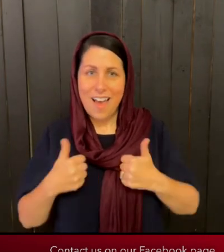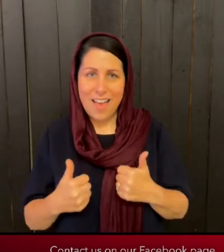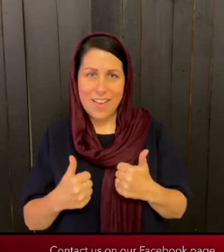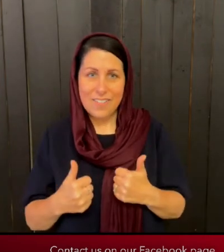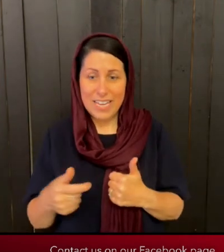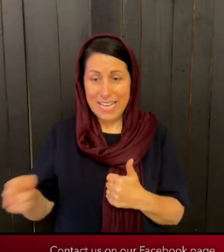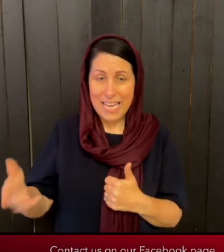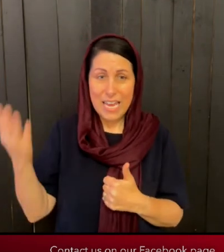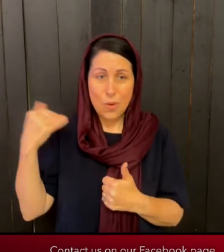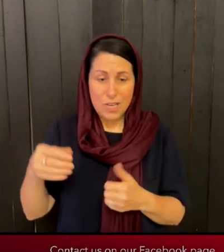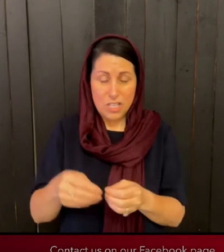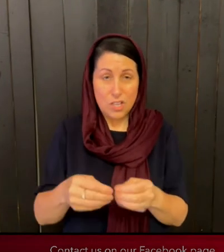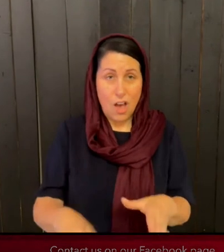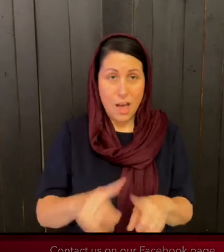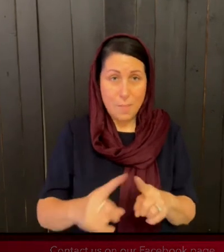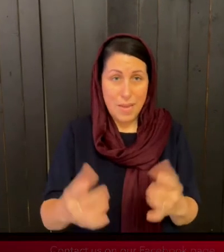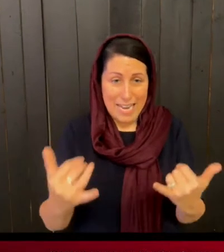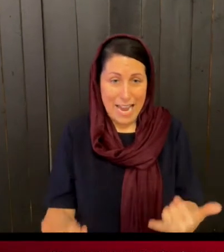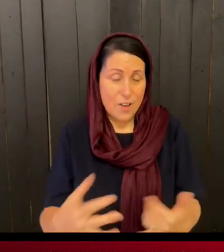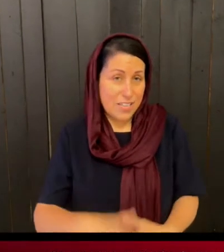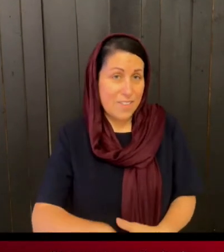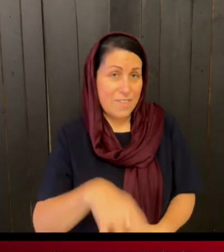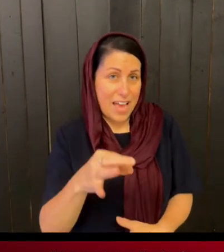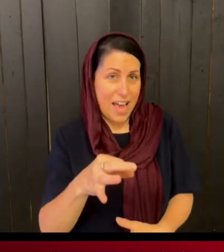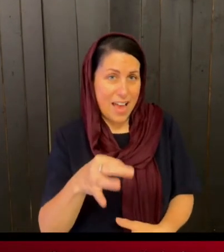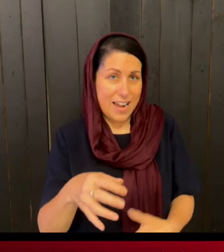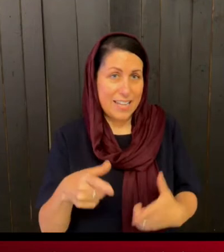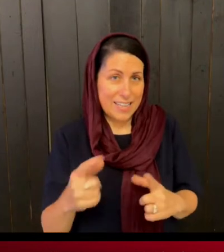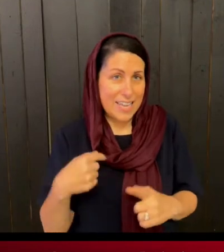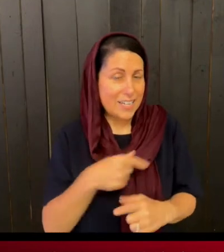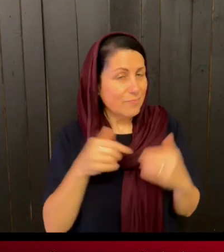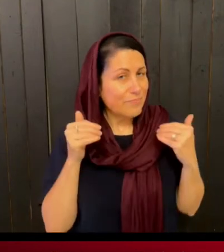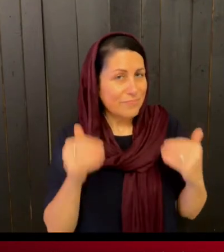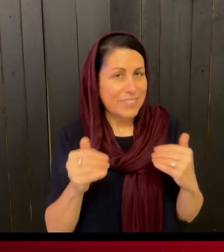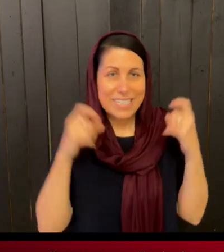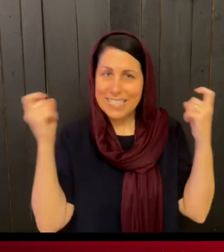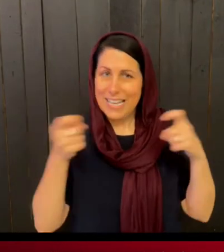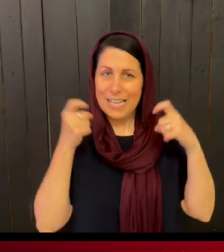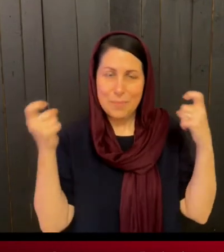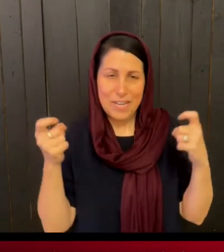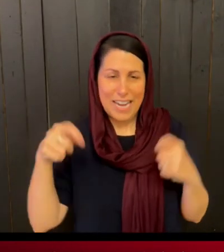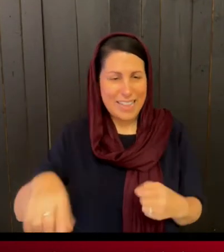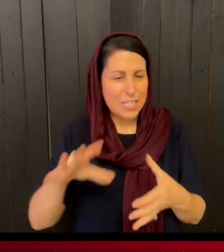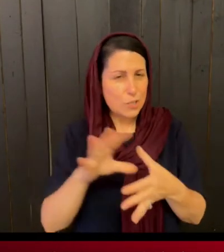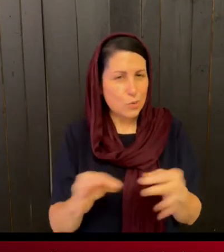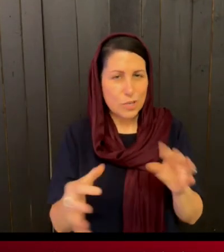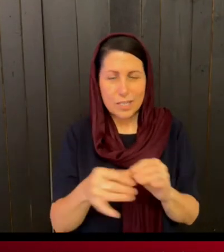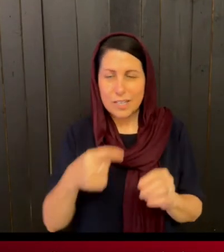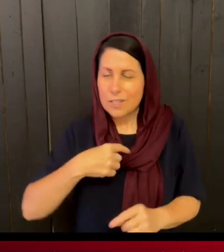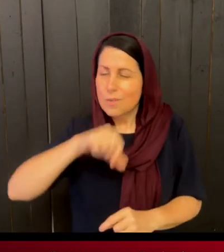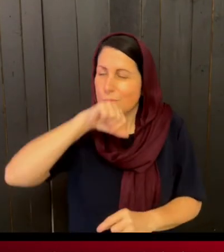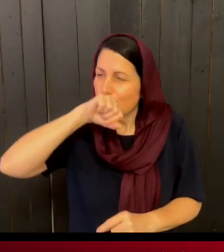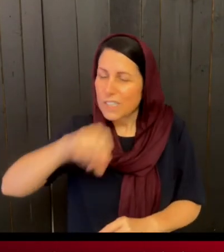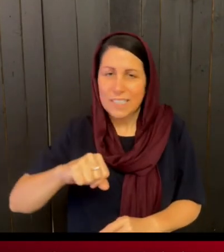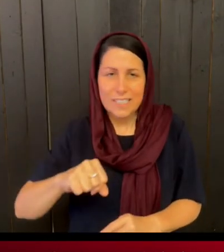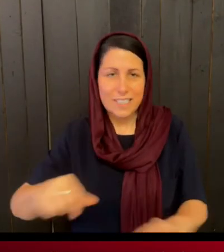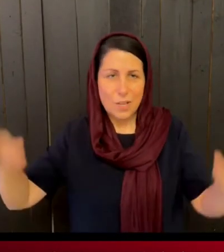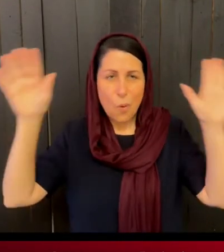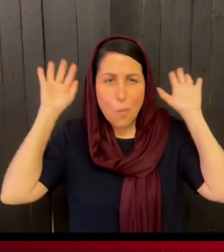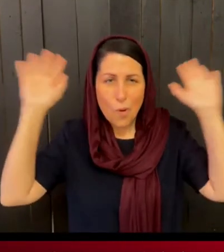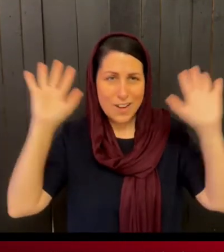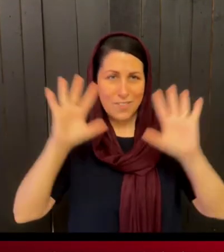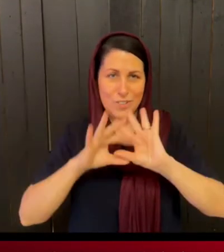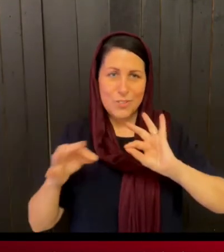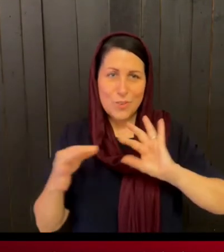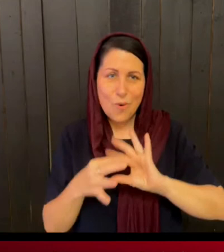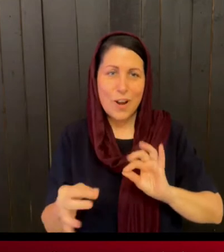is very familiar to most people here. I love that story, though. That's a wonderful story of God's forgiveness